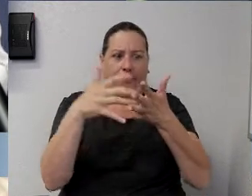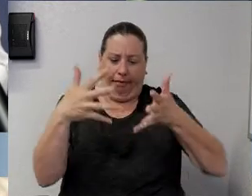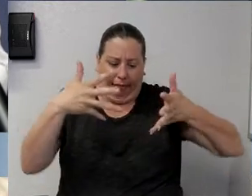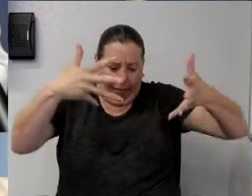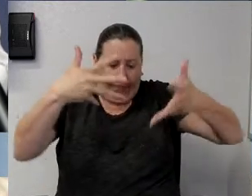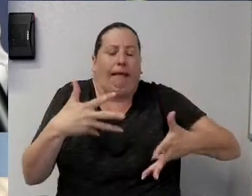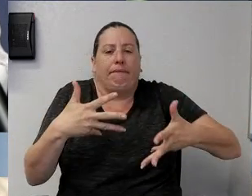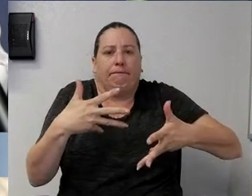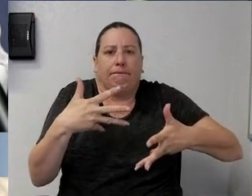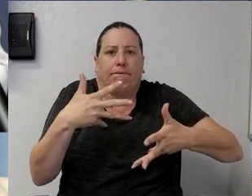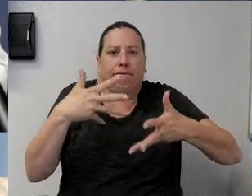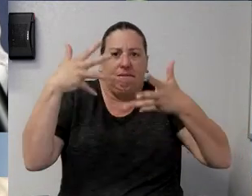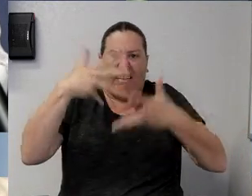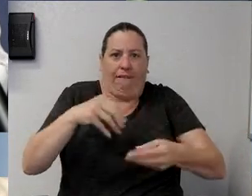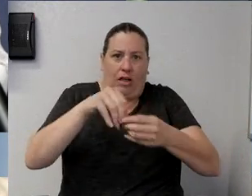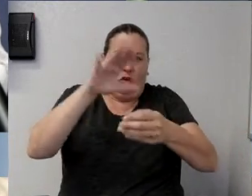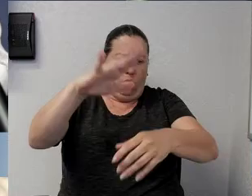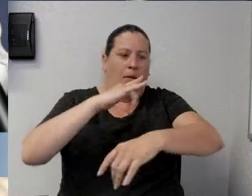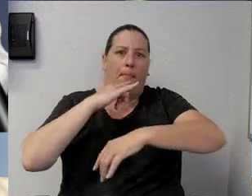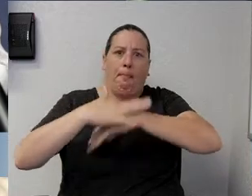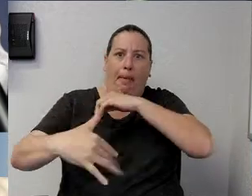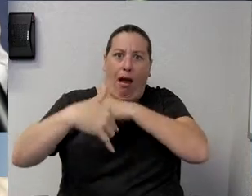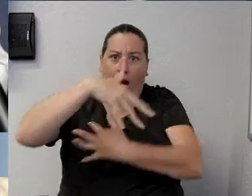in your bloodstream